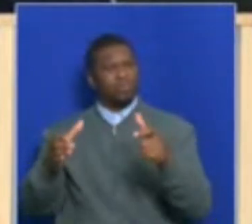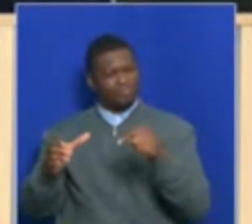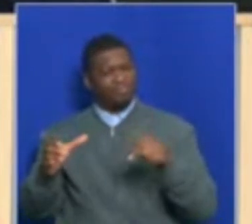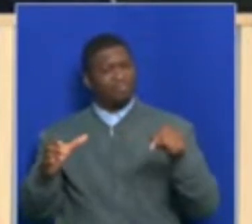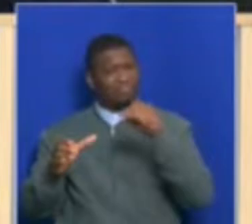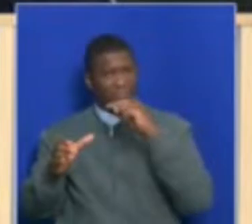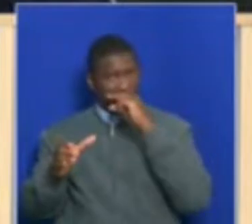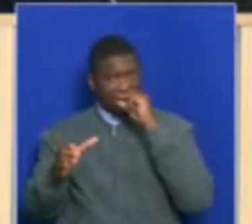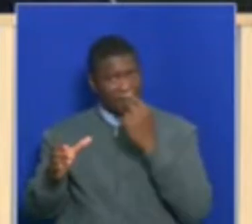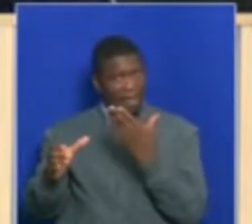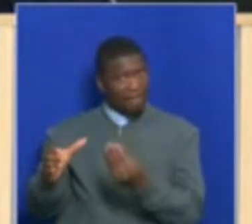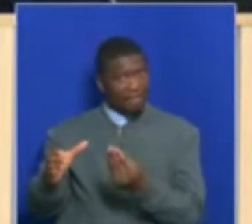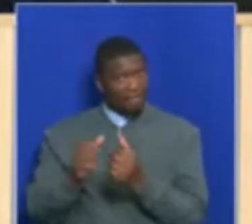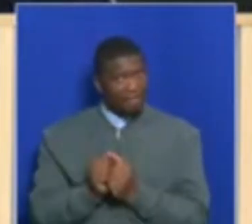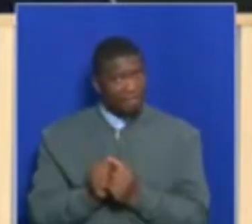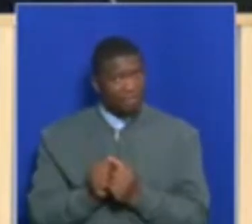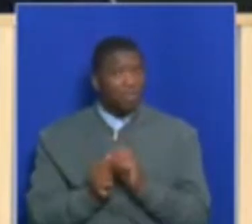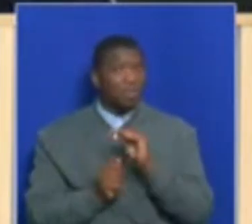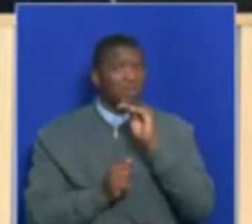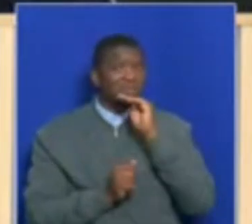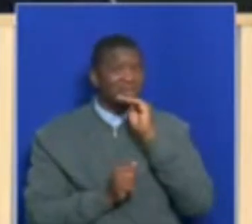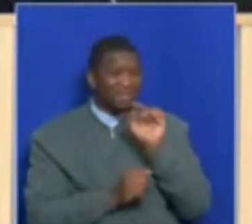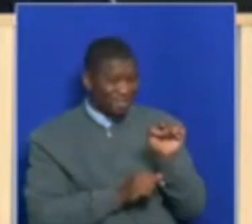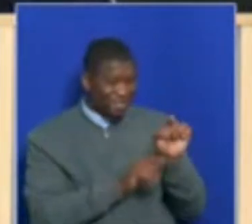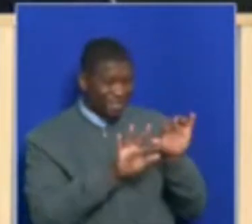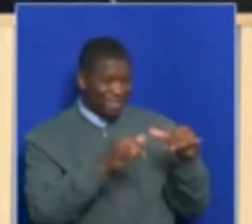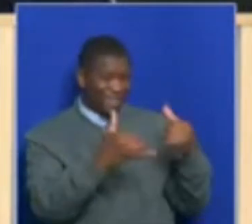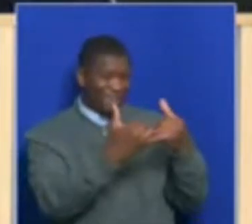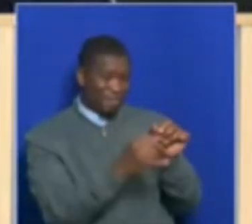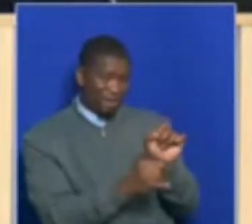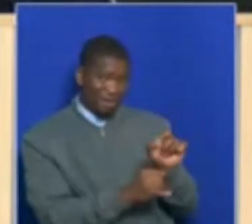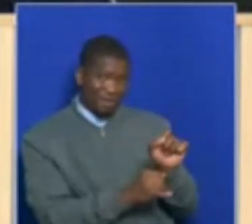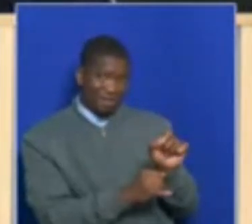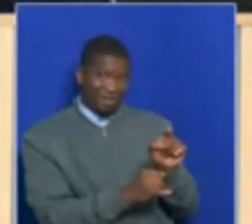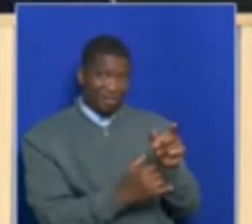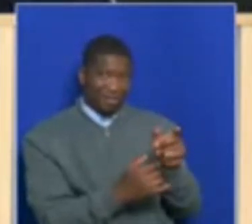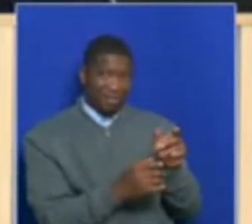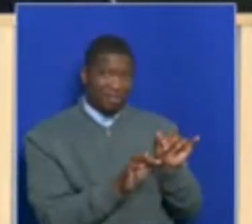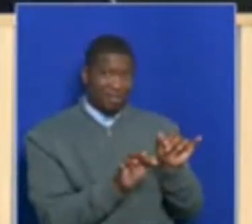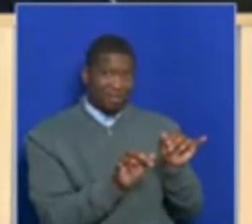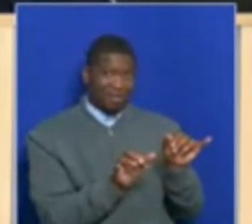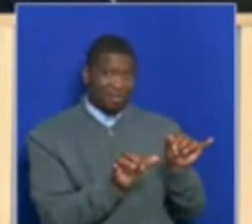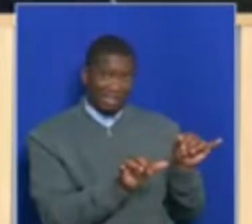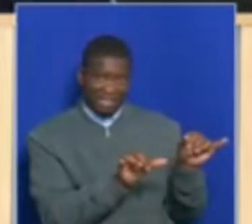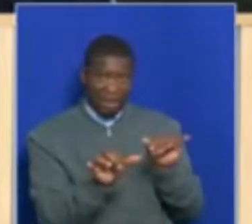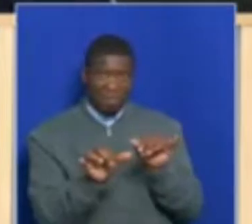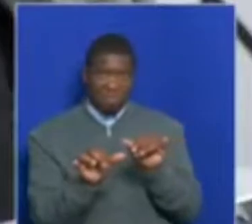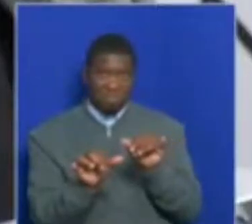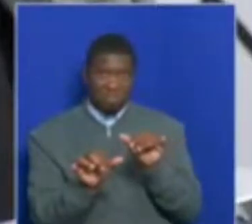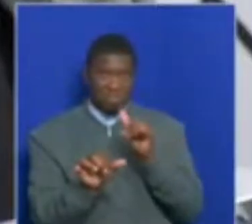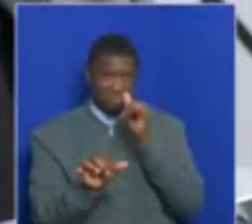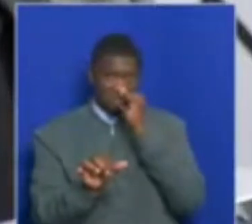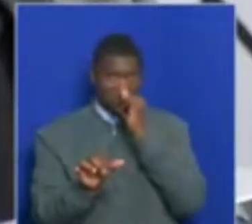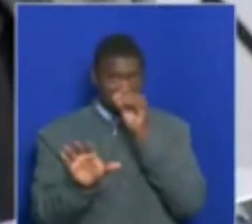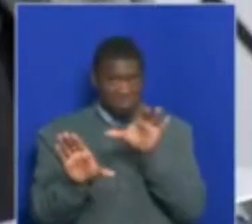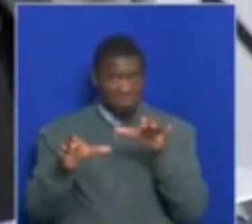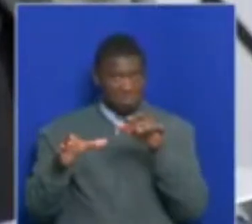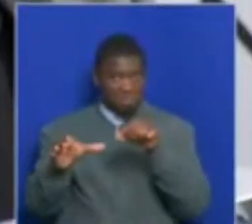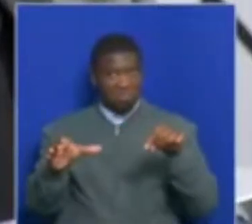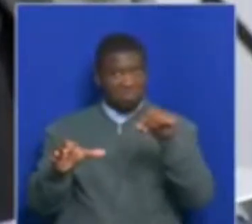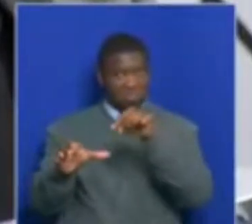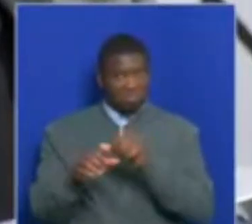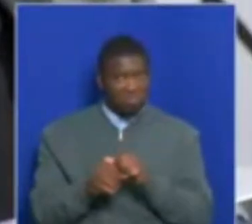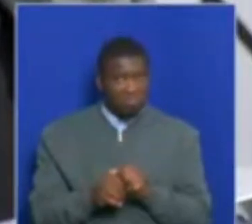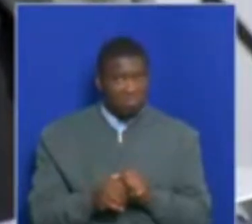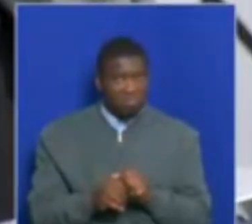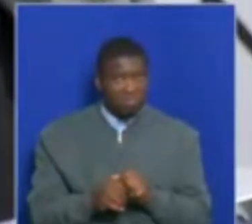trucking company under which they operate is also the gang? That's the, well, I would say